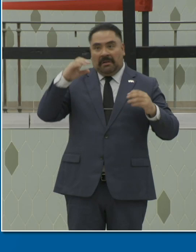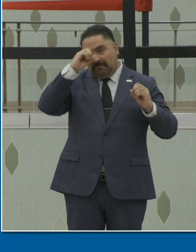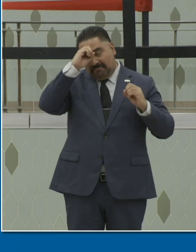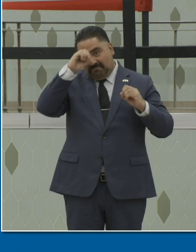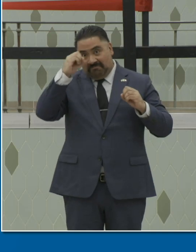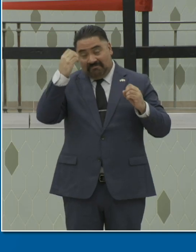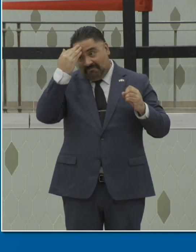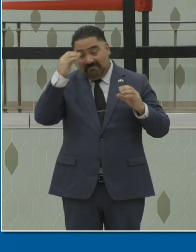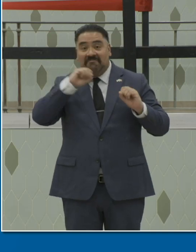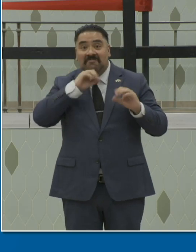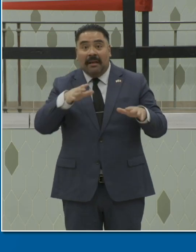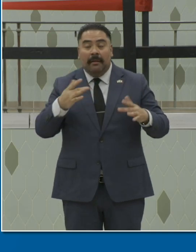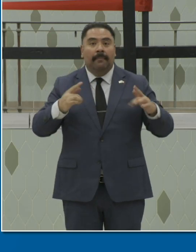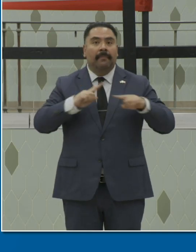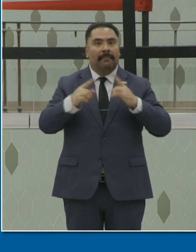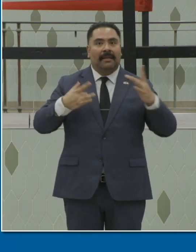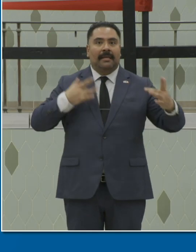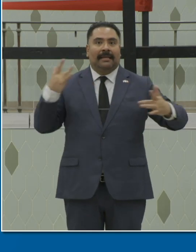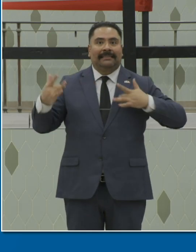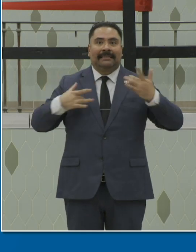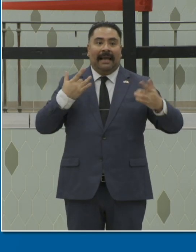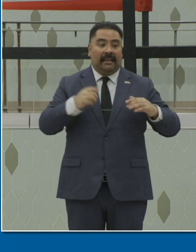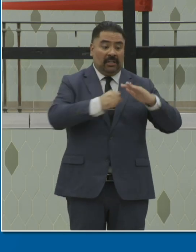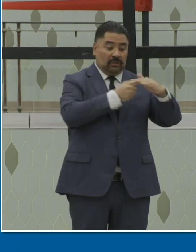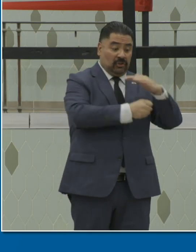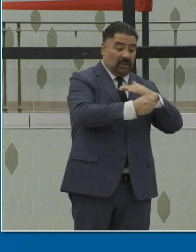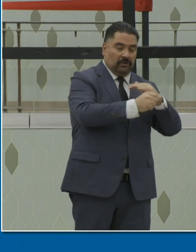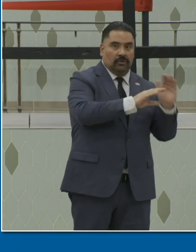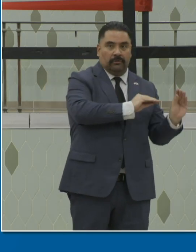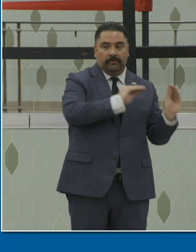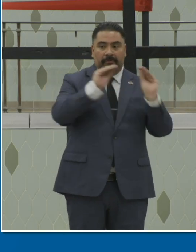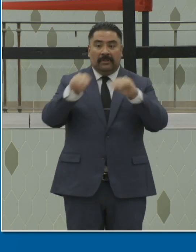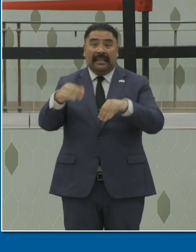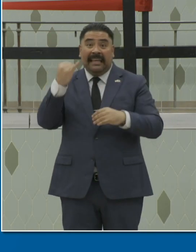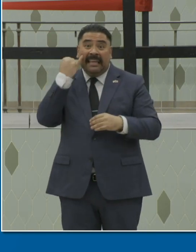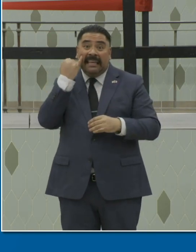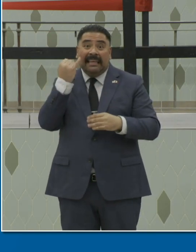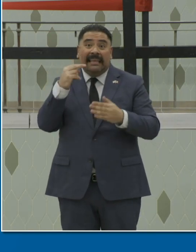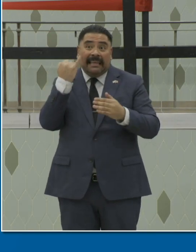to get out of the shelter and get into a room, even the SRO.